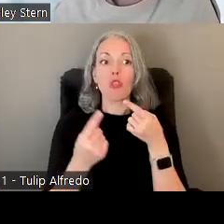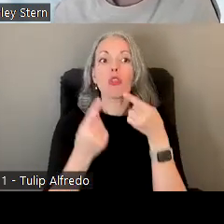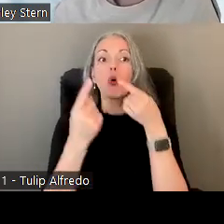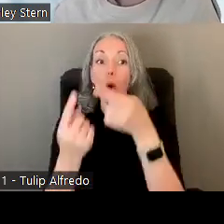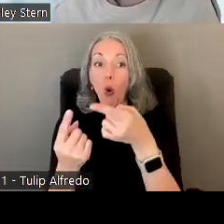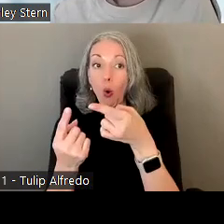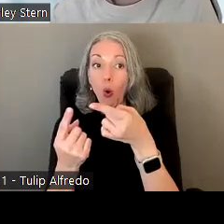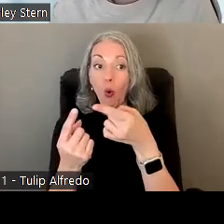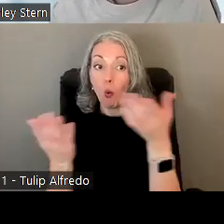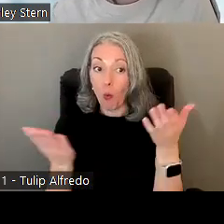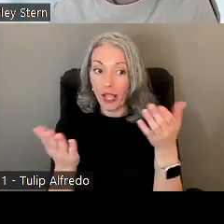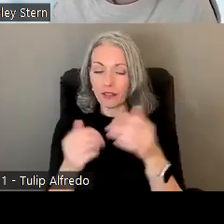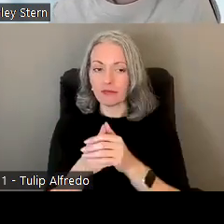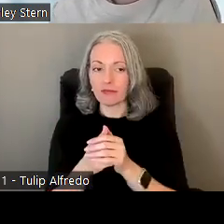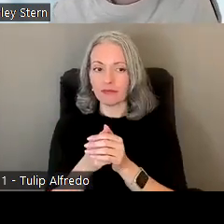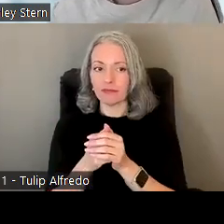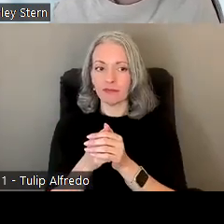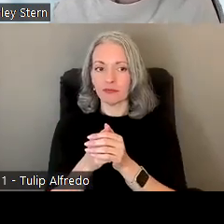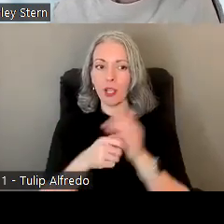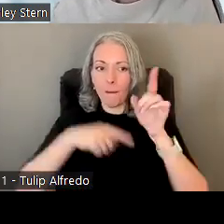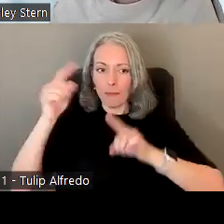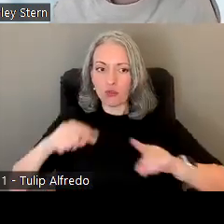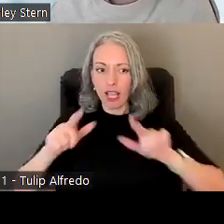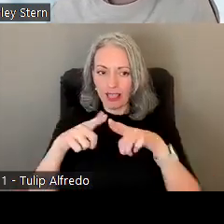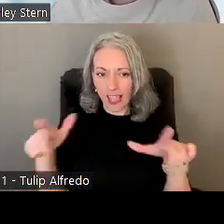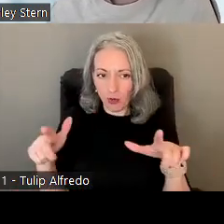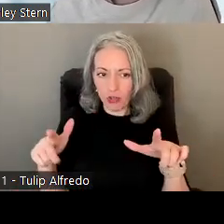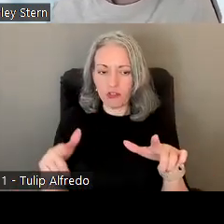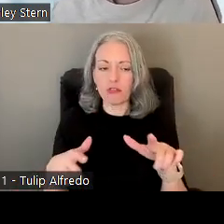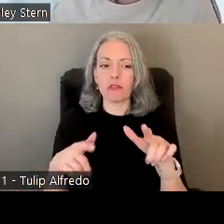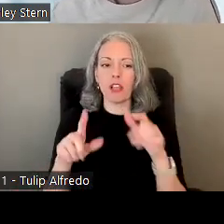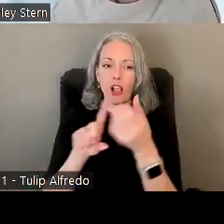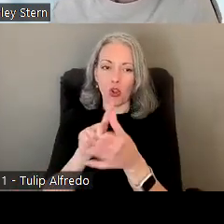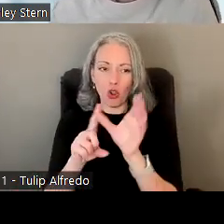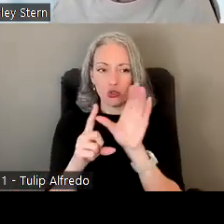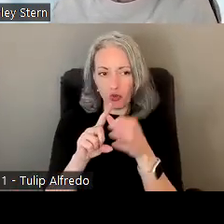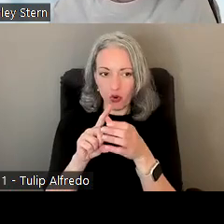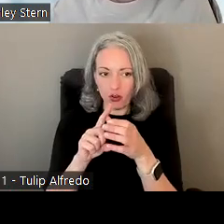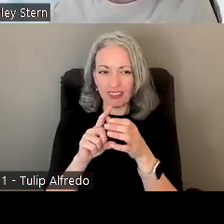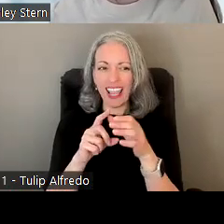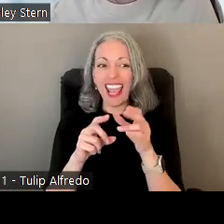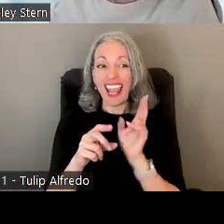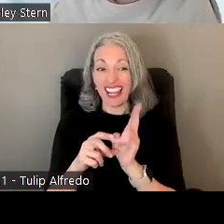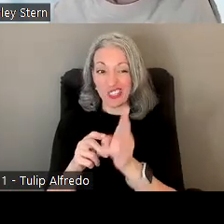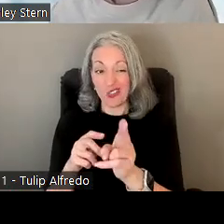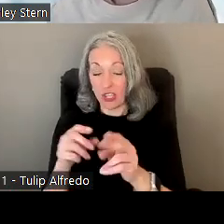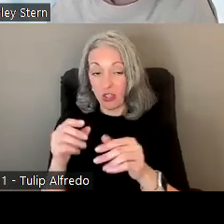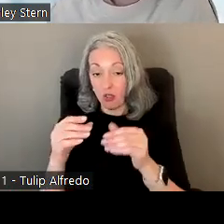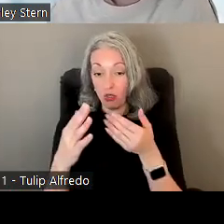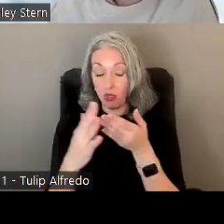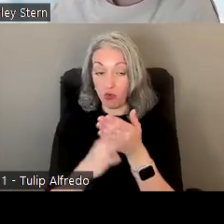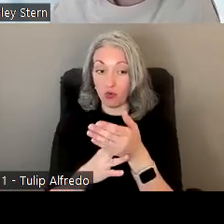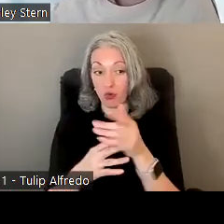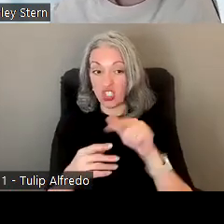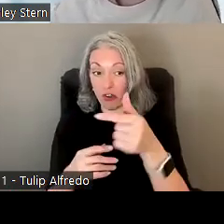public awareness campaign is to be multilingual, multicultural, and intergenerational. It's designed to shift public perceptions and